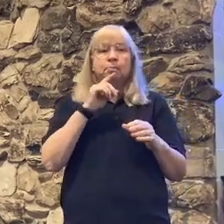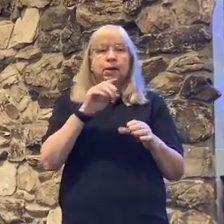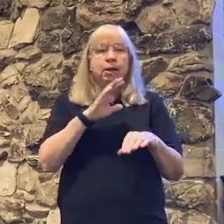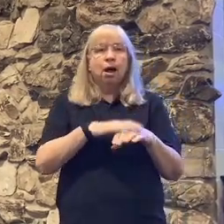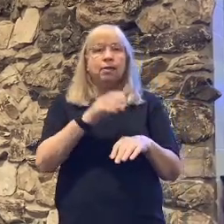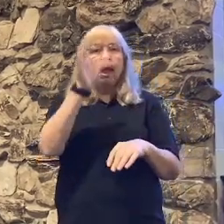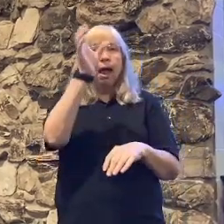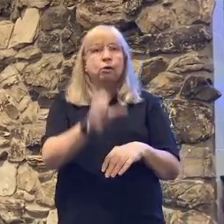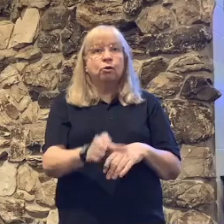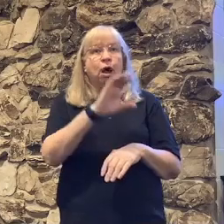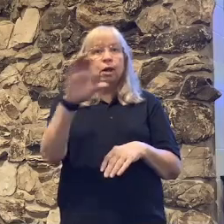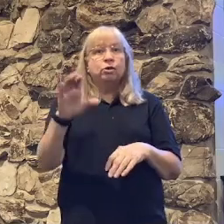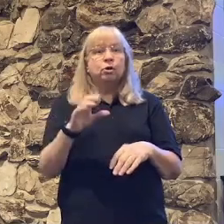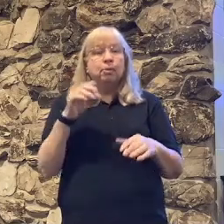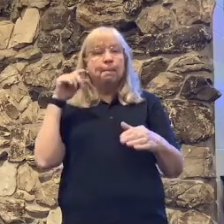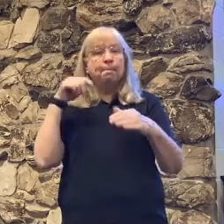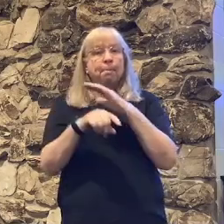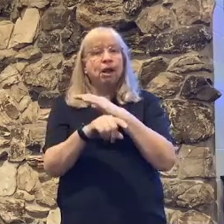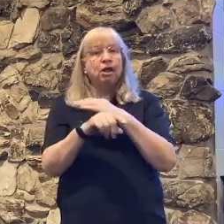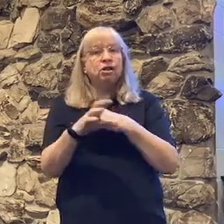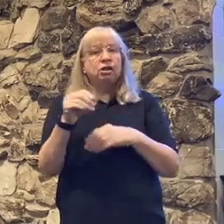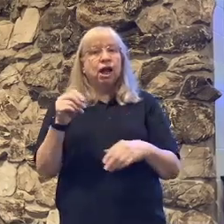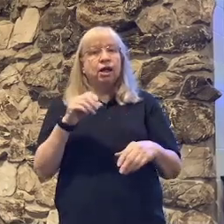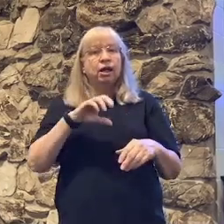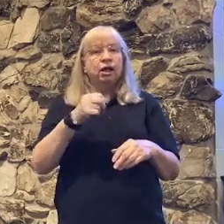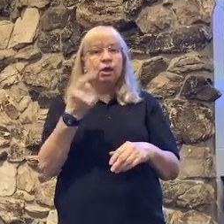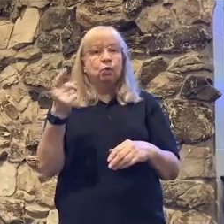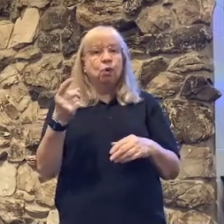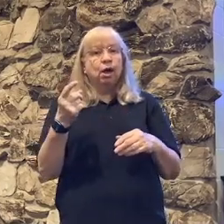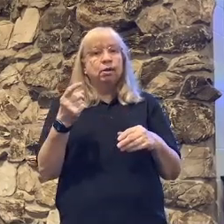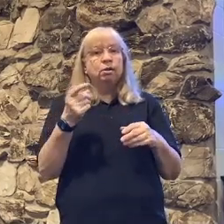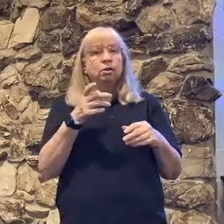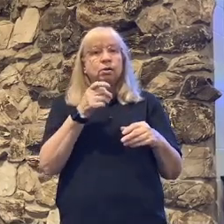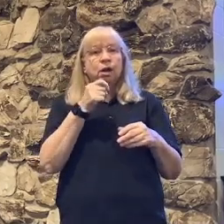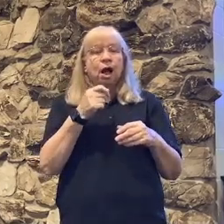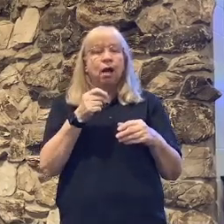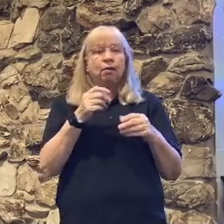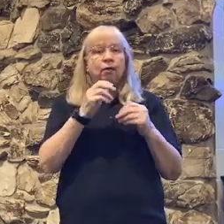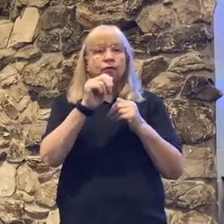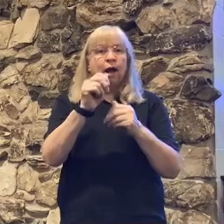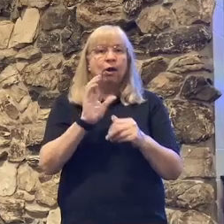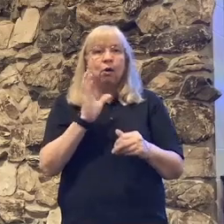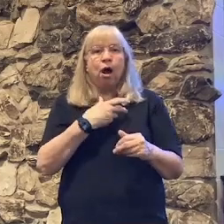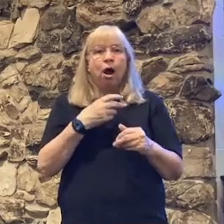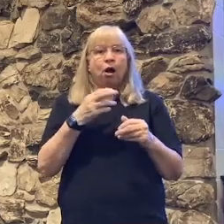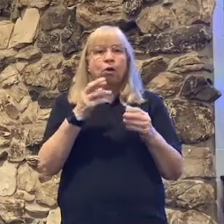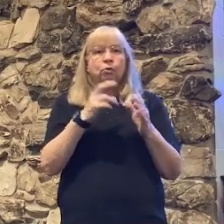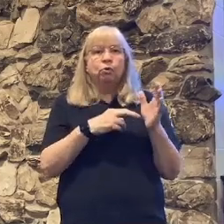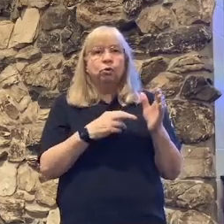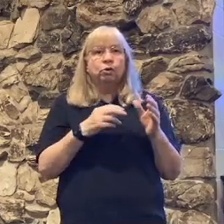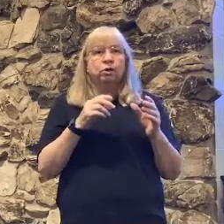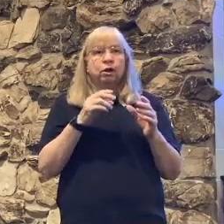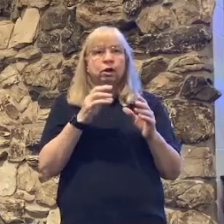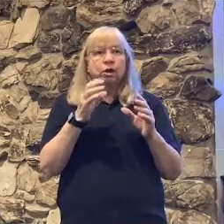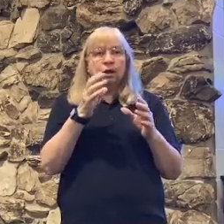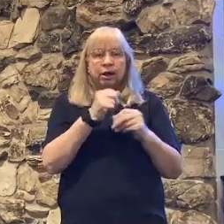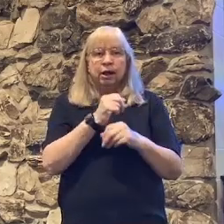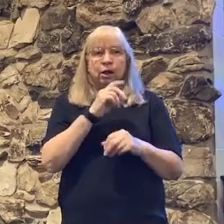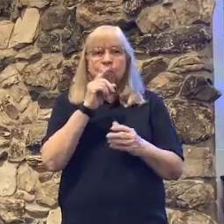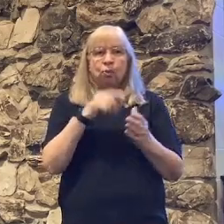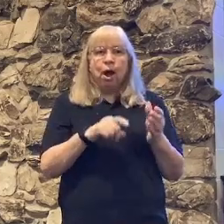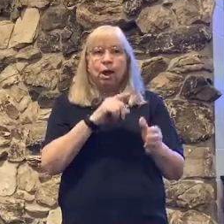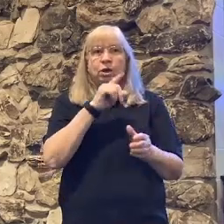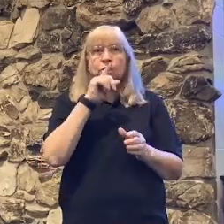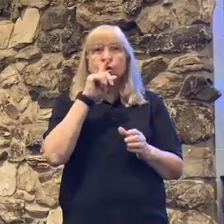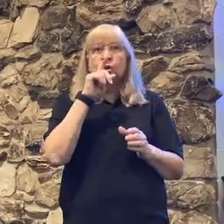to be punished, and anybody else who doesn't follow our rules, they're going to get what you got. But